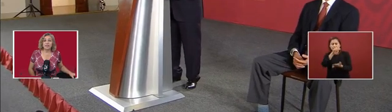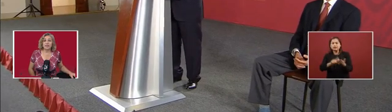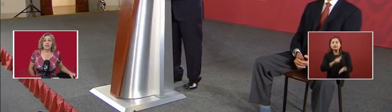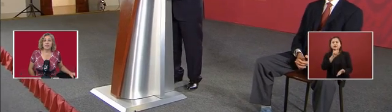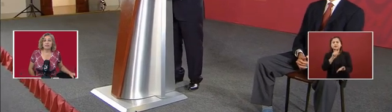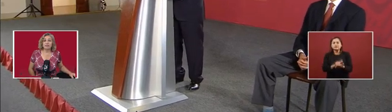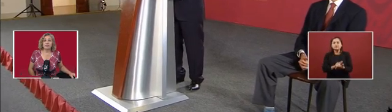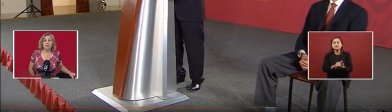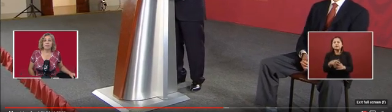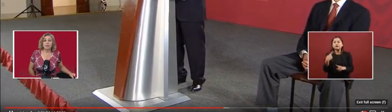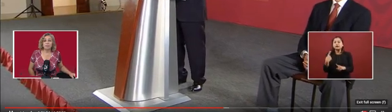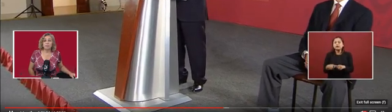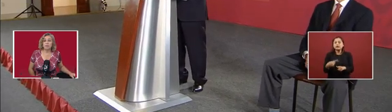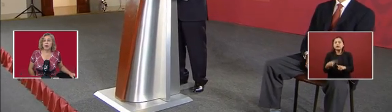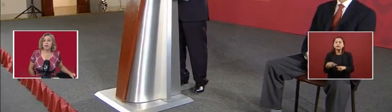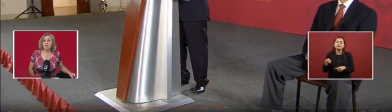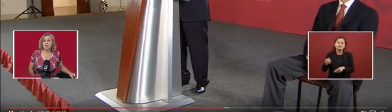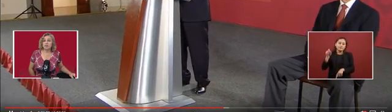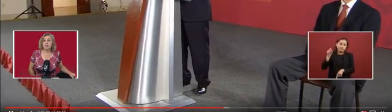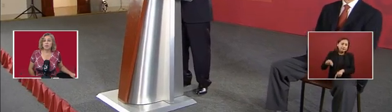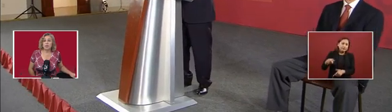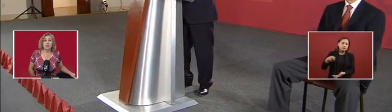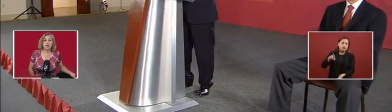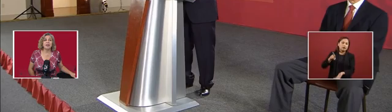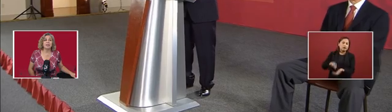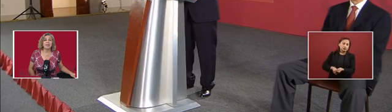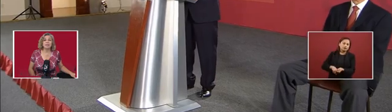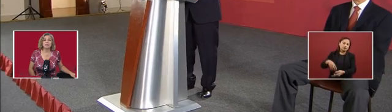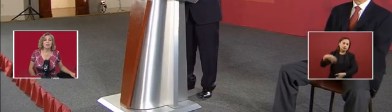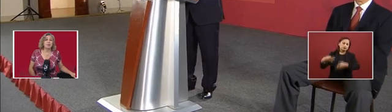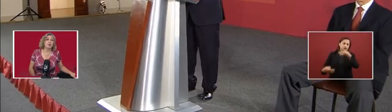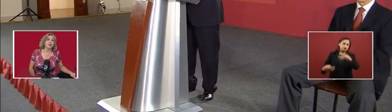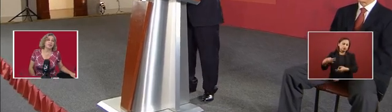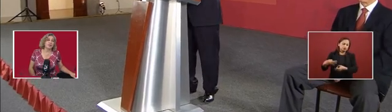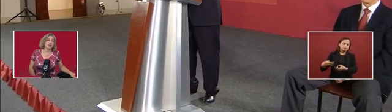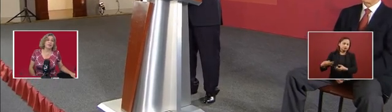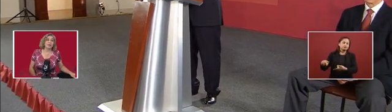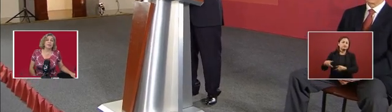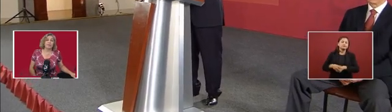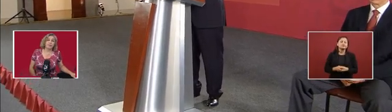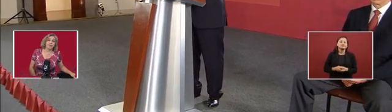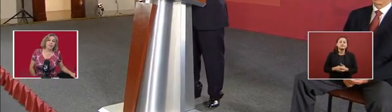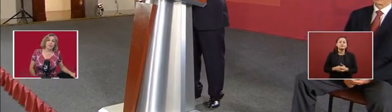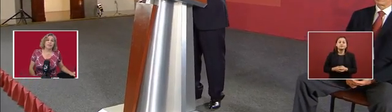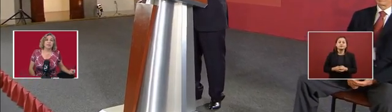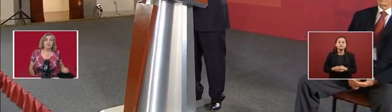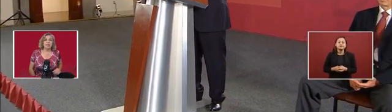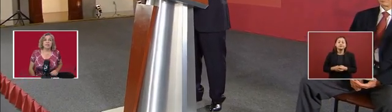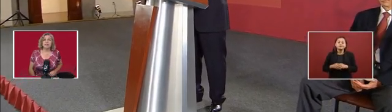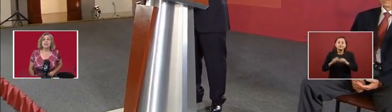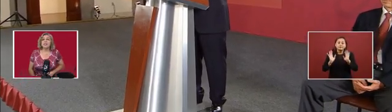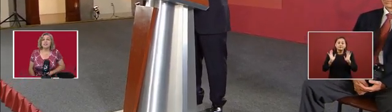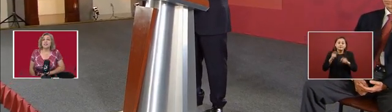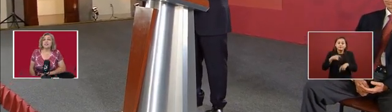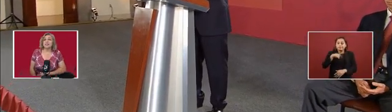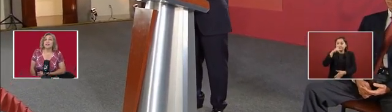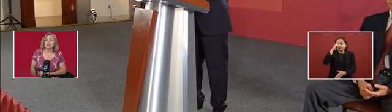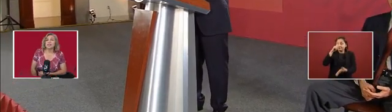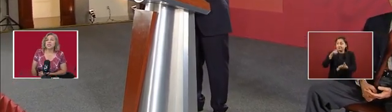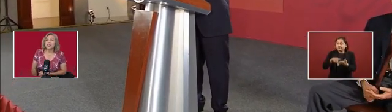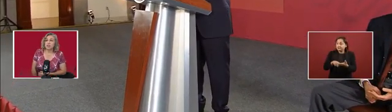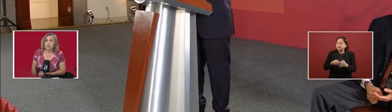be cautious honorable, that they be honorable gente honesta. and that they be honest Y lo mismo people. en el caso And the same